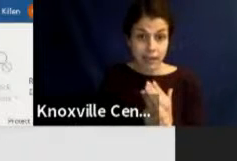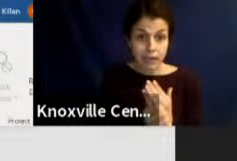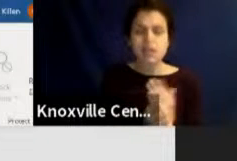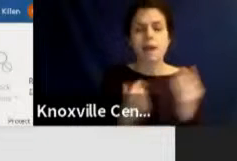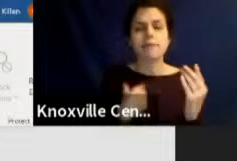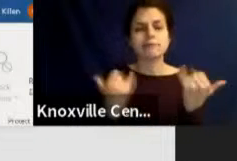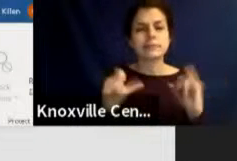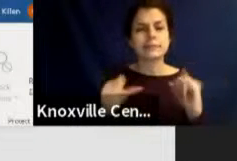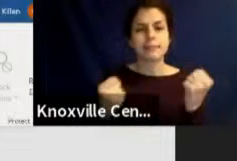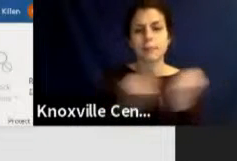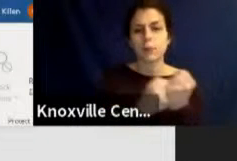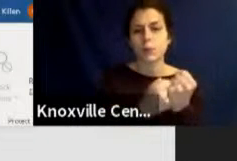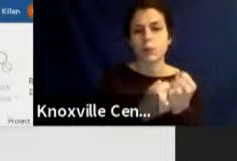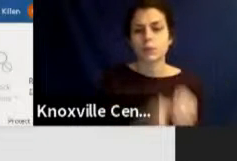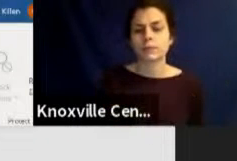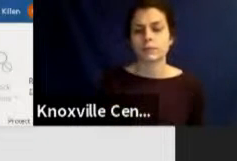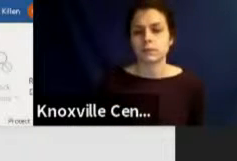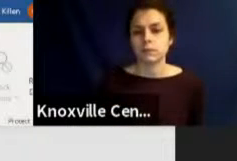Drake.